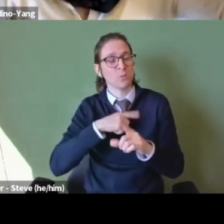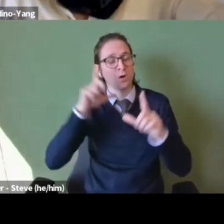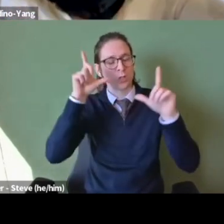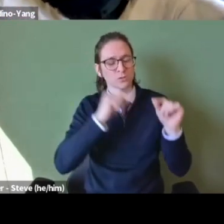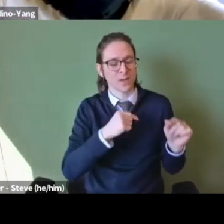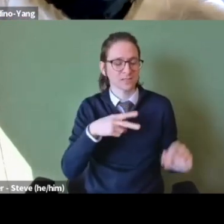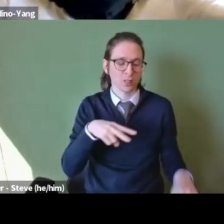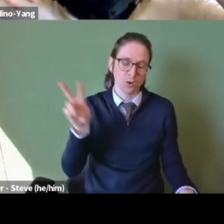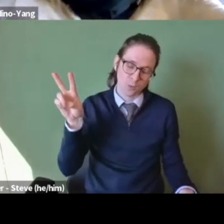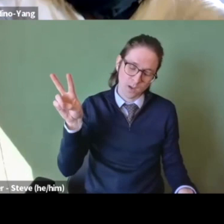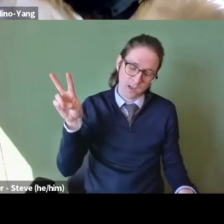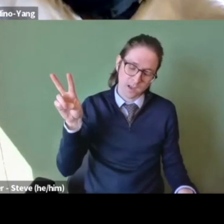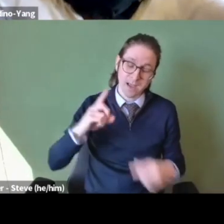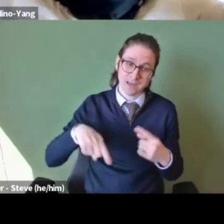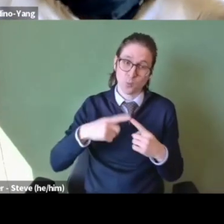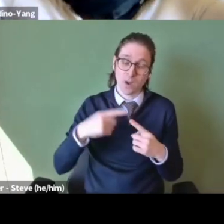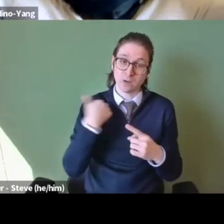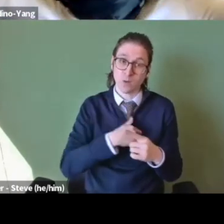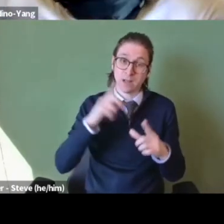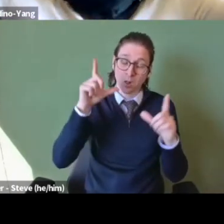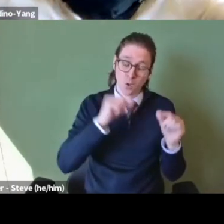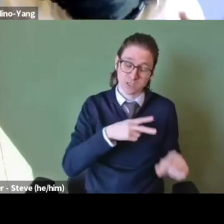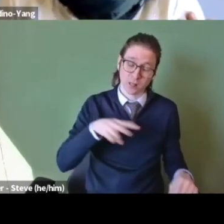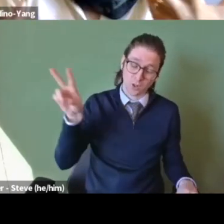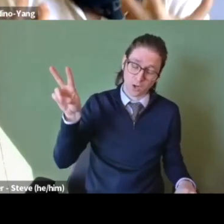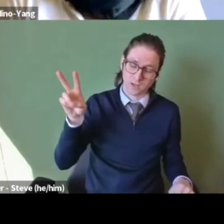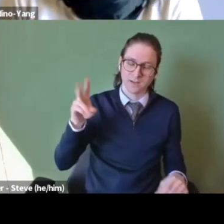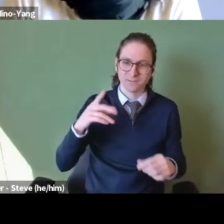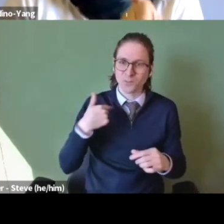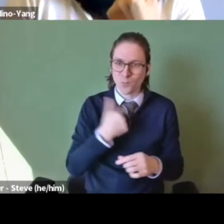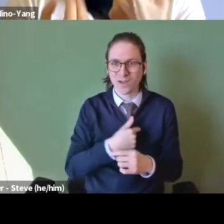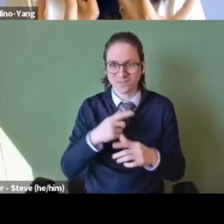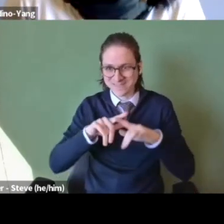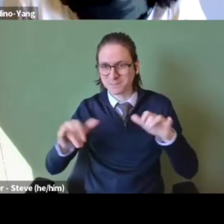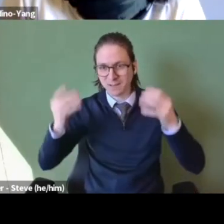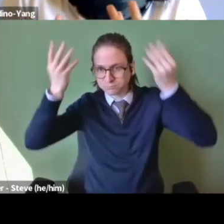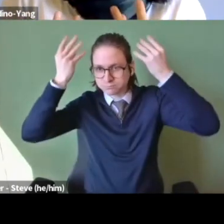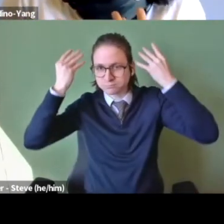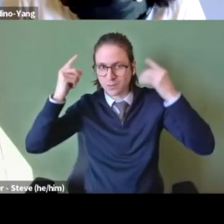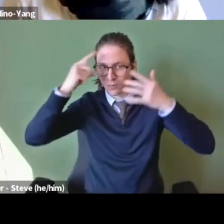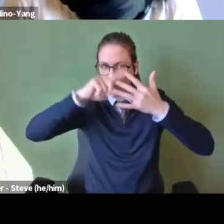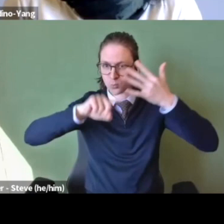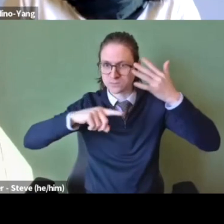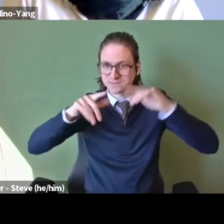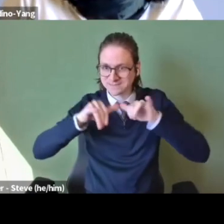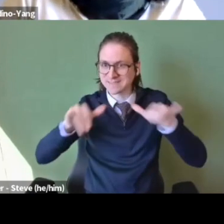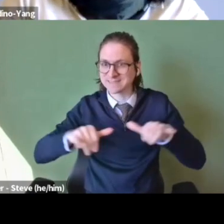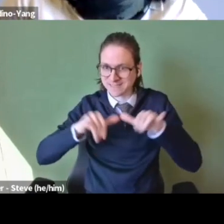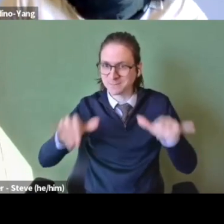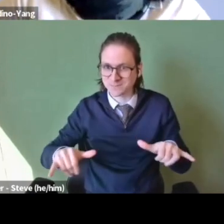they're activating these systems that are involved in a kind of deep core feeling